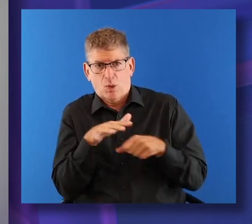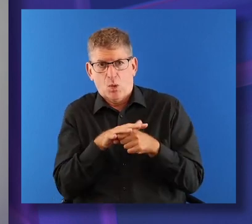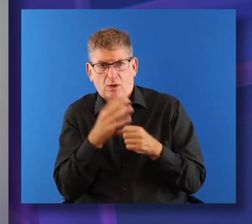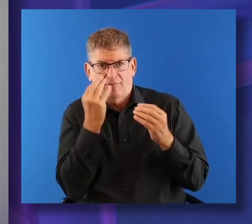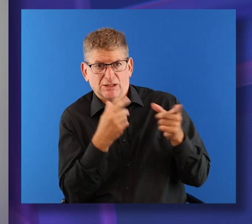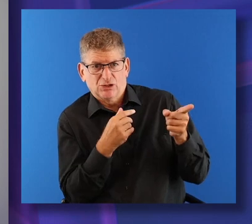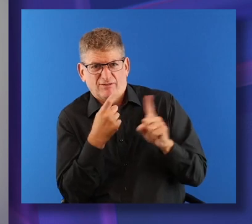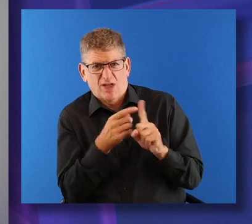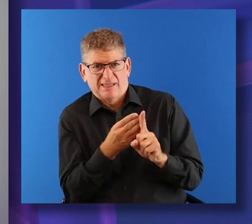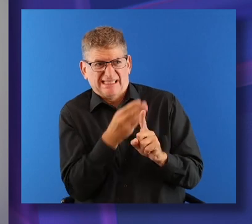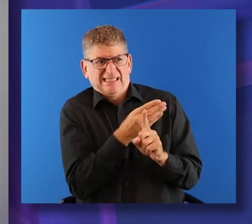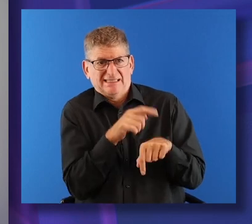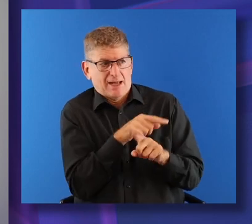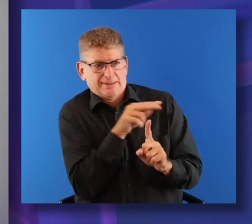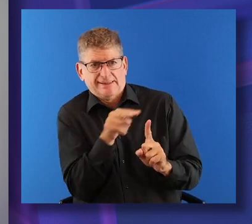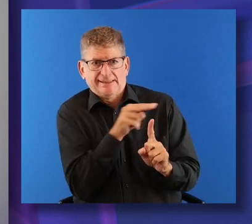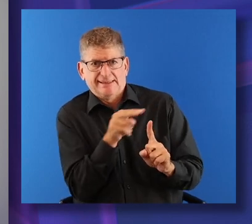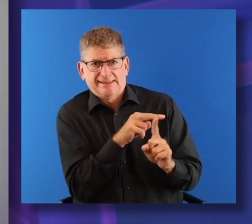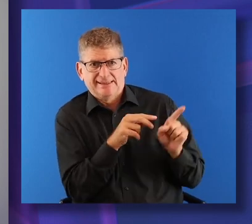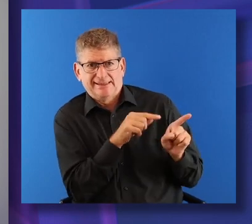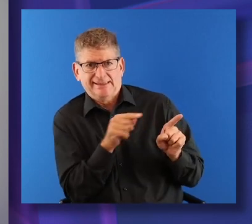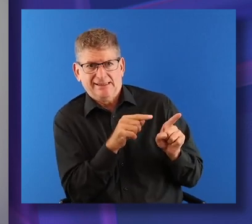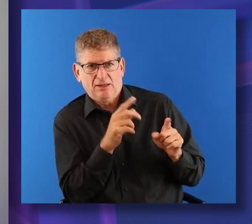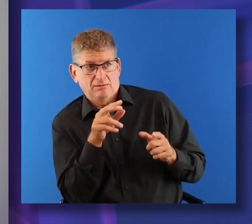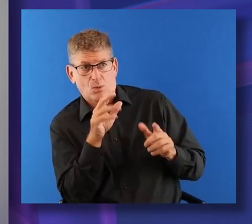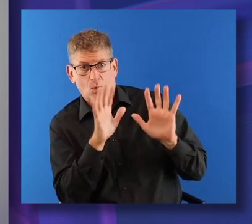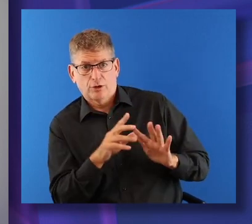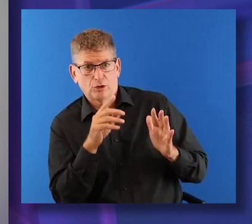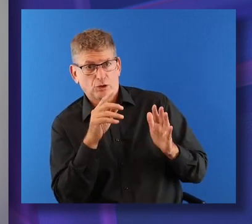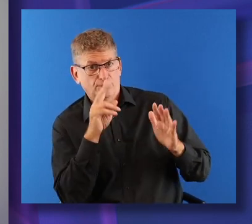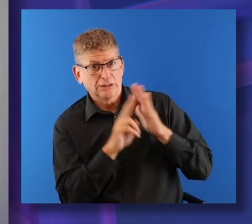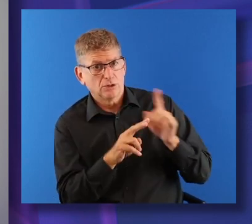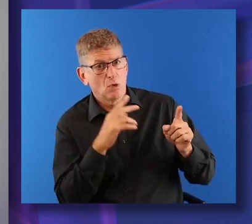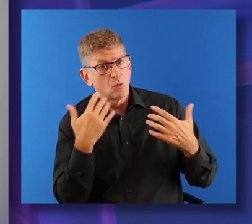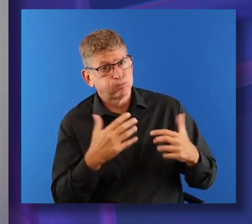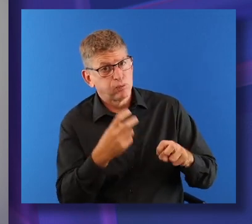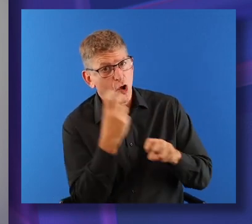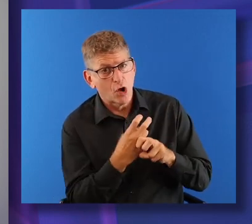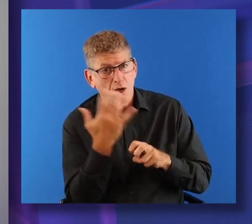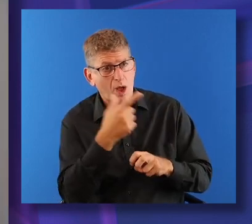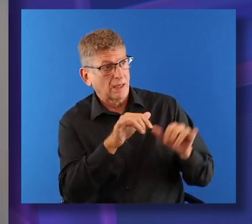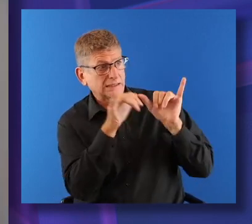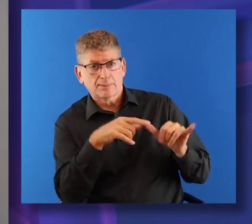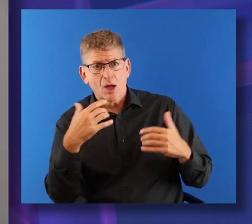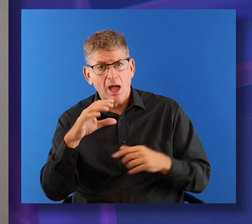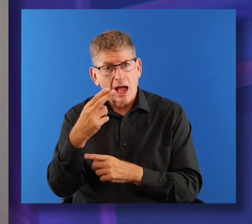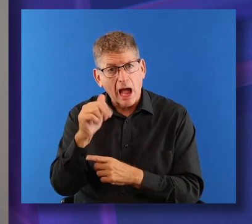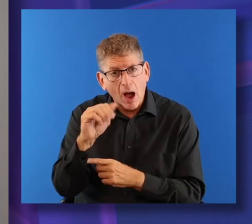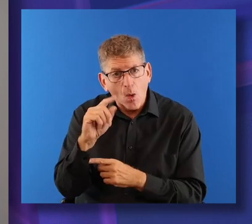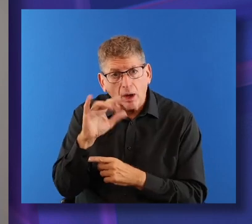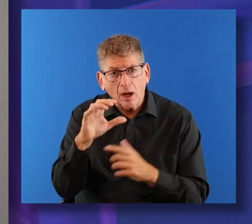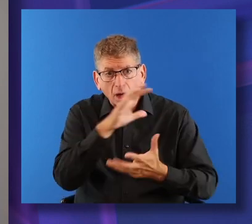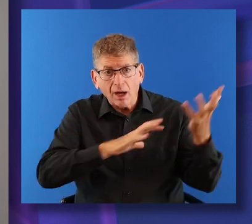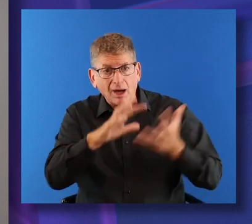system is chaotic. Small changes in the weather now can have a large effect down the line.